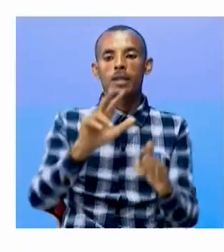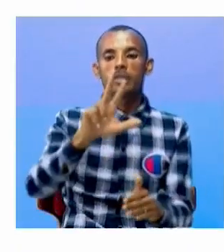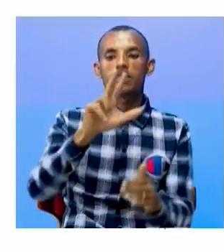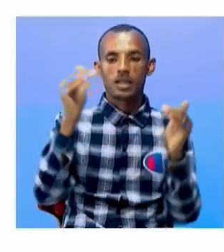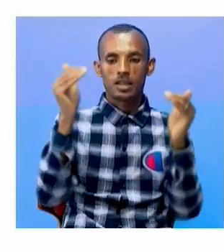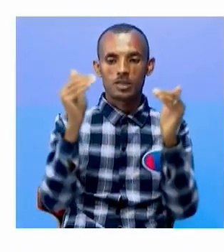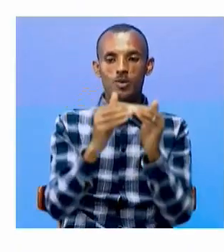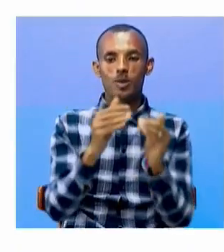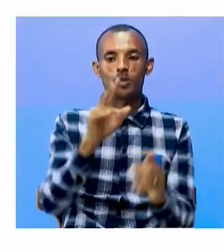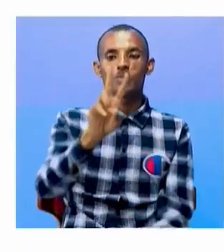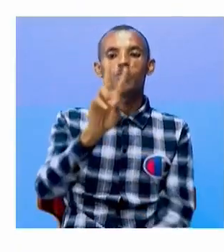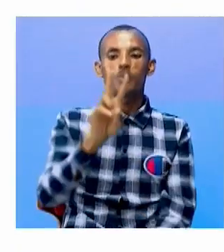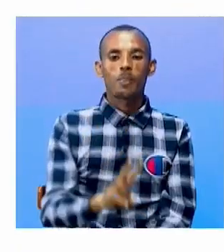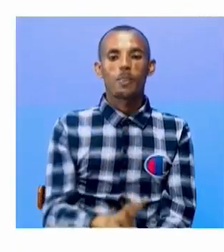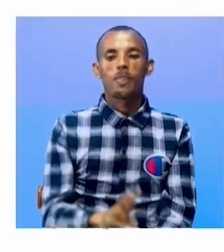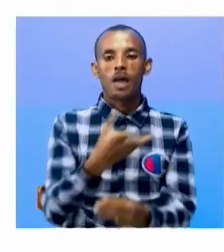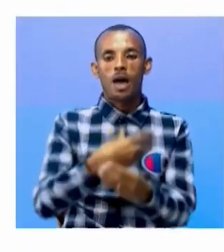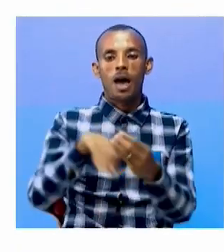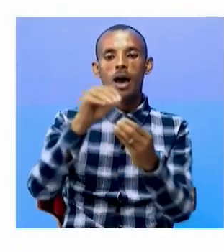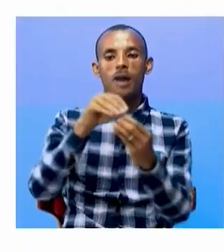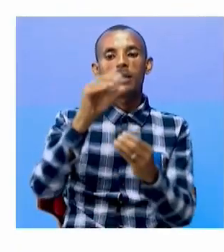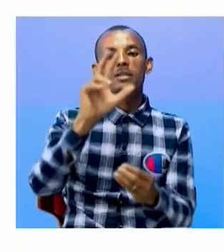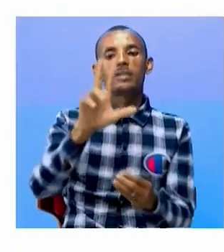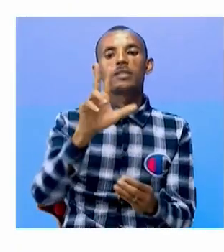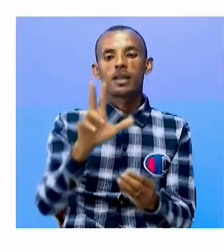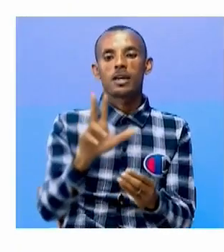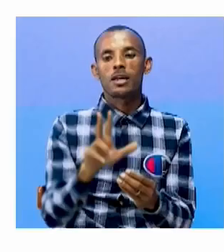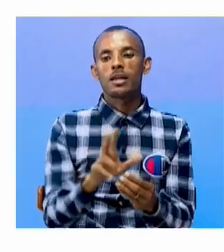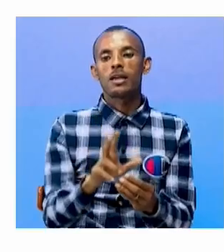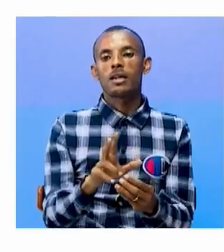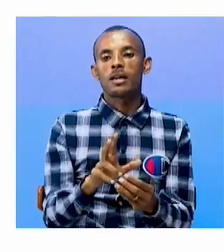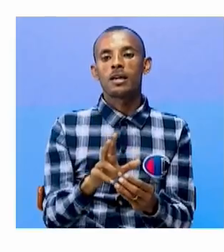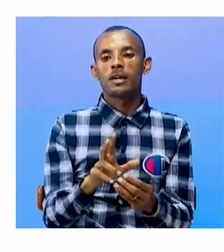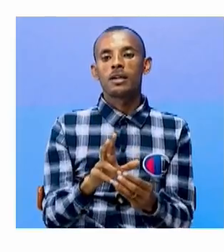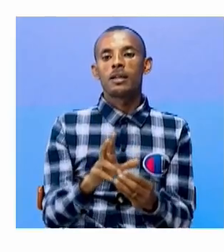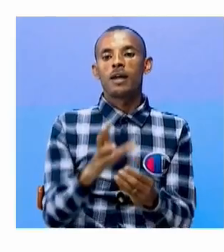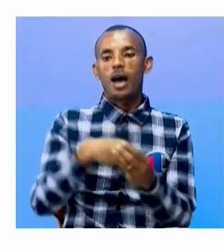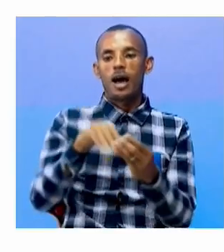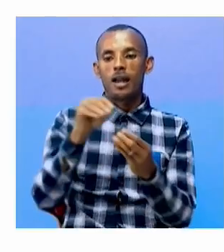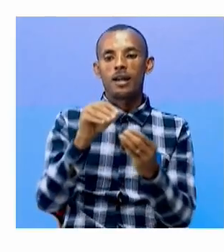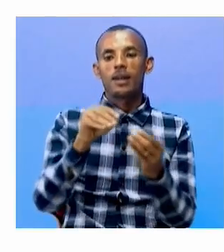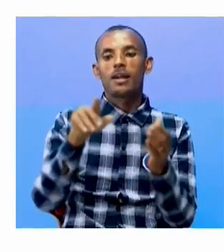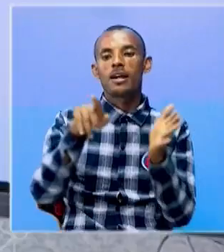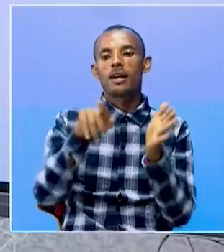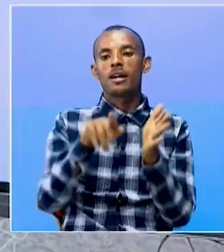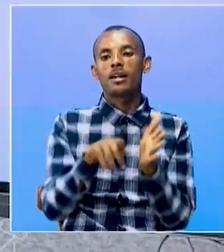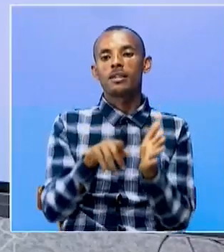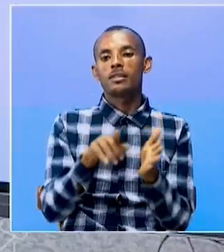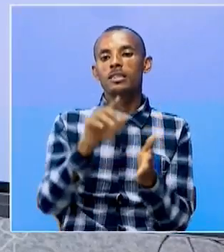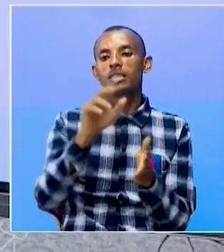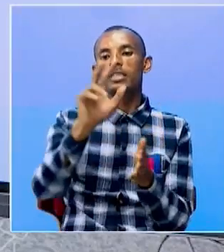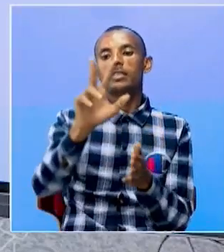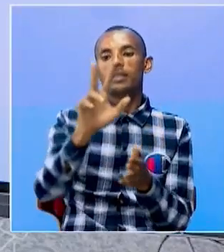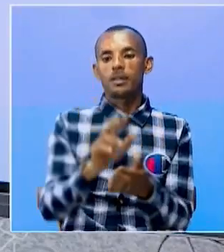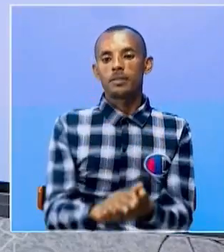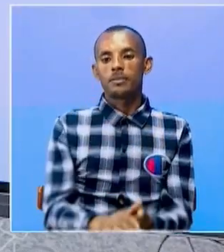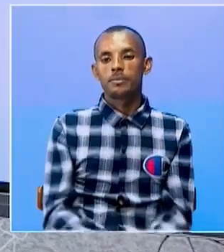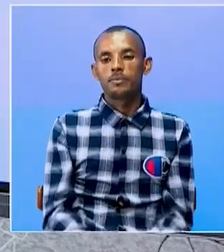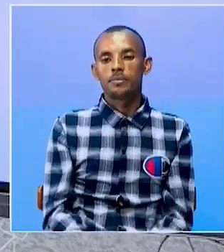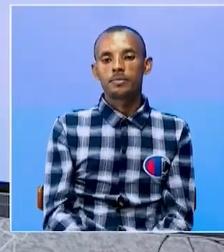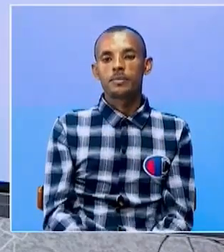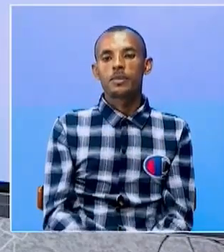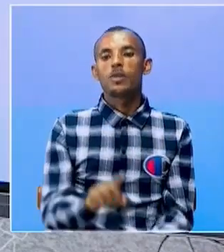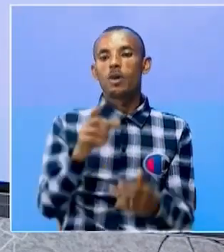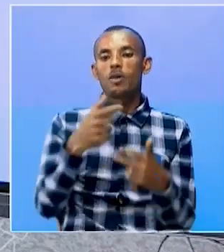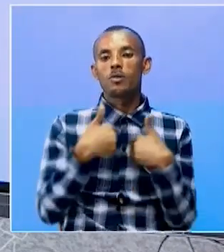to 2. So add 3 on this side. Again, add on the other side. Add 3 on the other side. On both sides. You have to